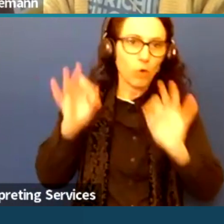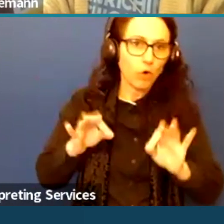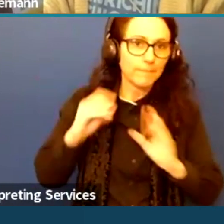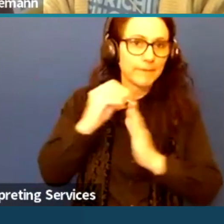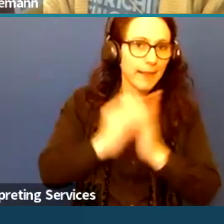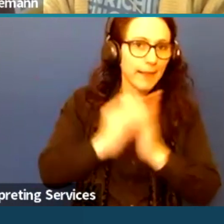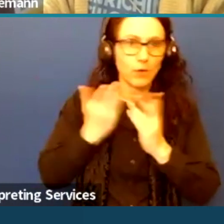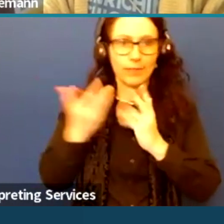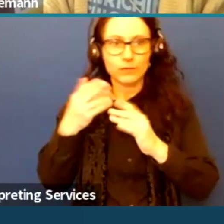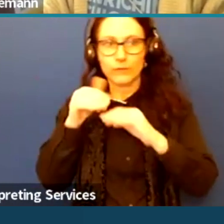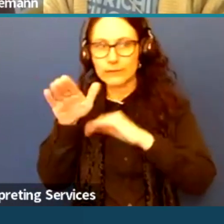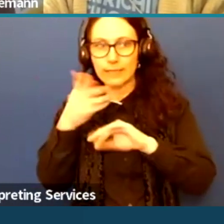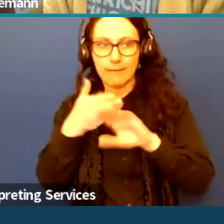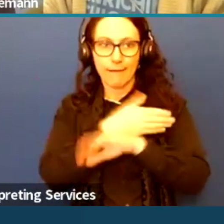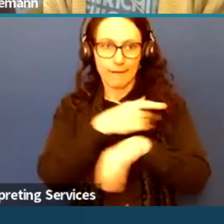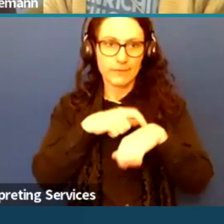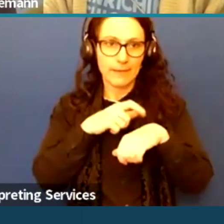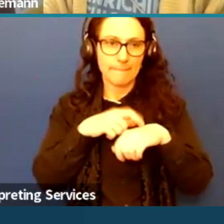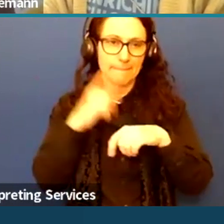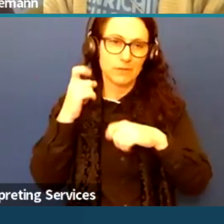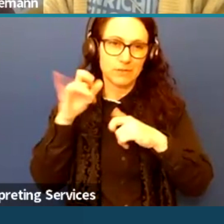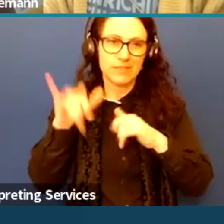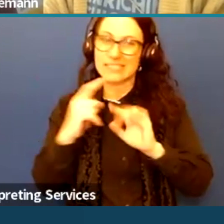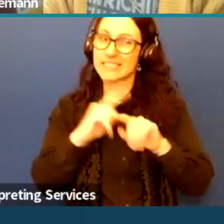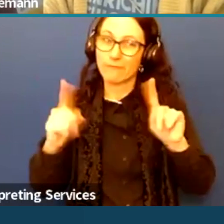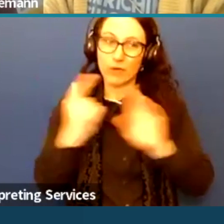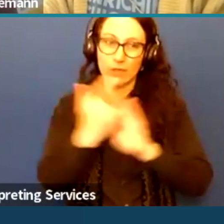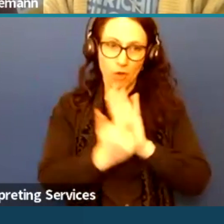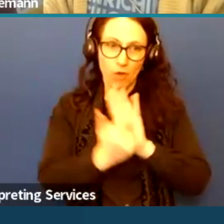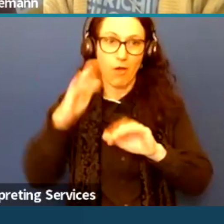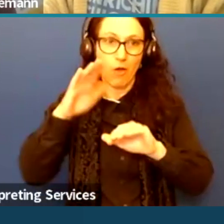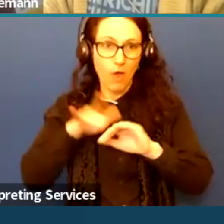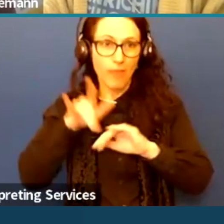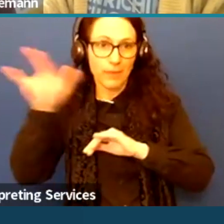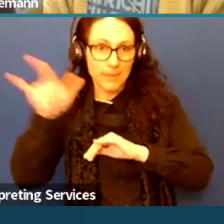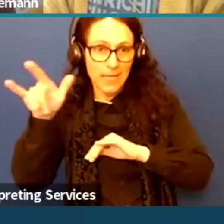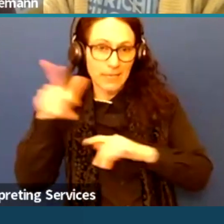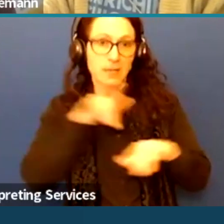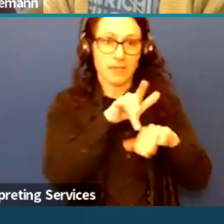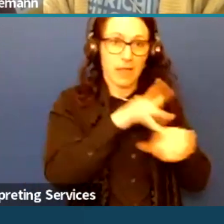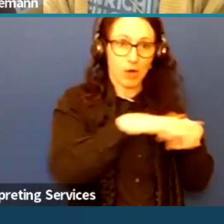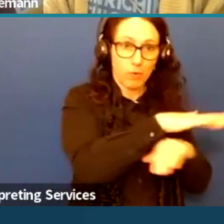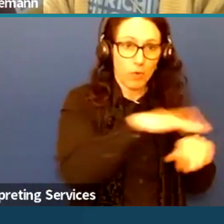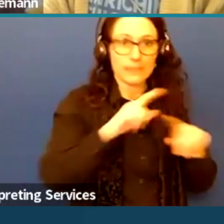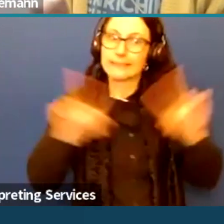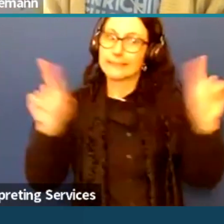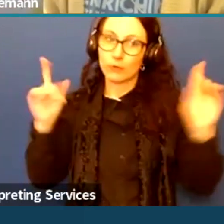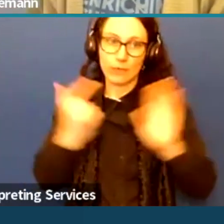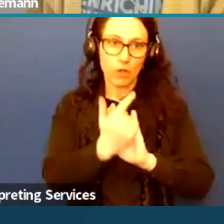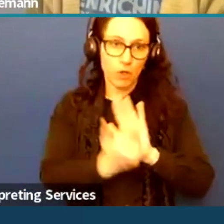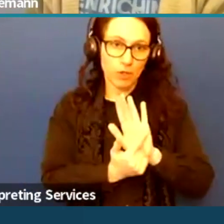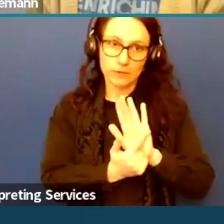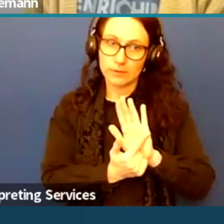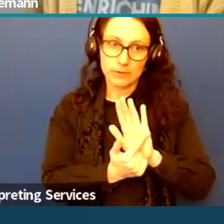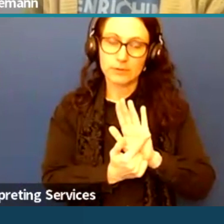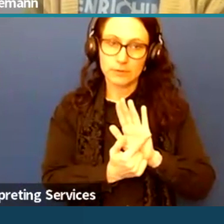submit because it's a different law at that point that's taking effect. It's like that invisible line. Once you pass through there, different law